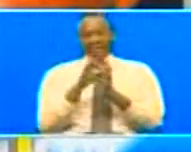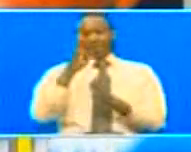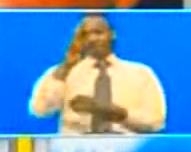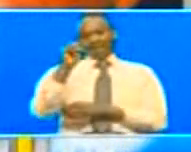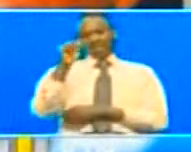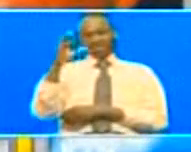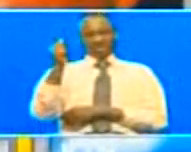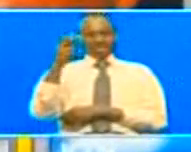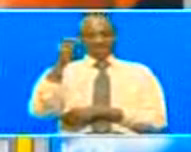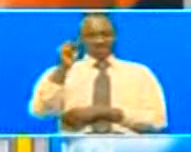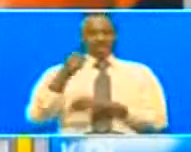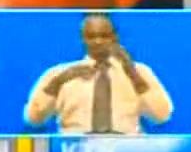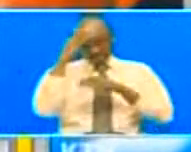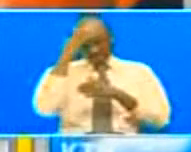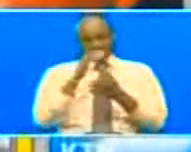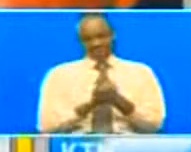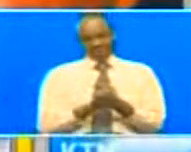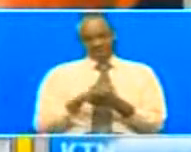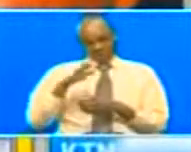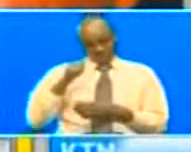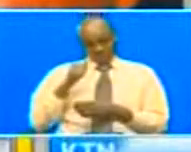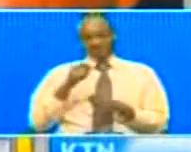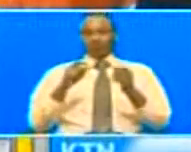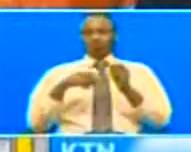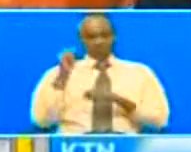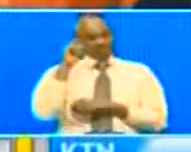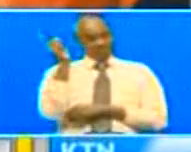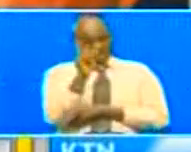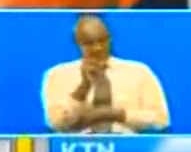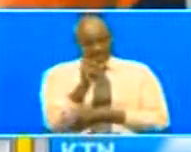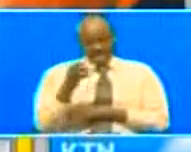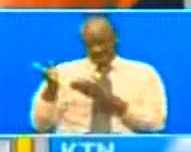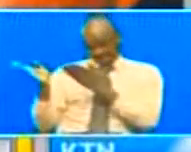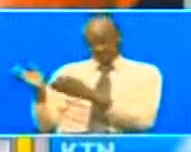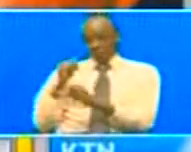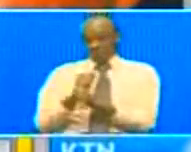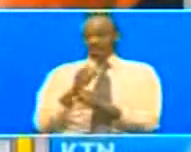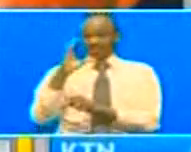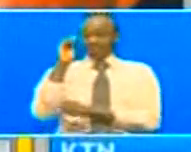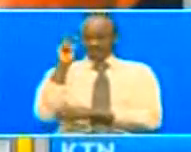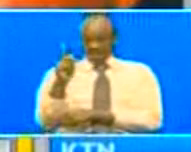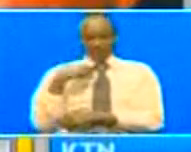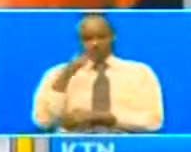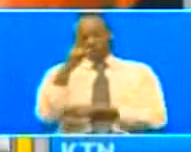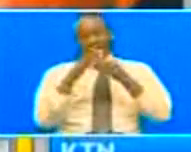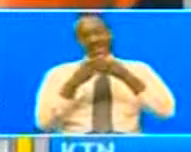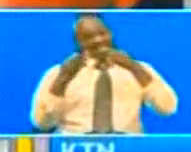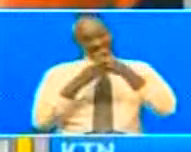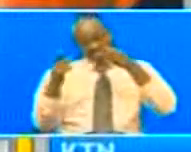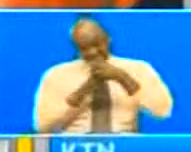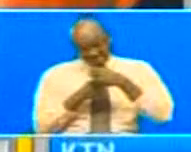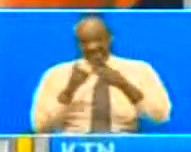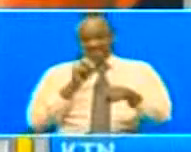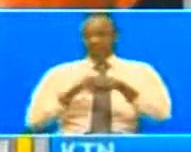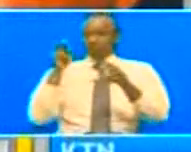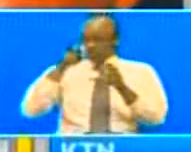University, and a bachelor of philosophy in economics from the University of Nairobi. Dr. Sirima has worked for CBK since 1986, when he joined